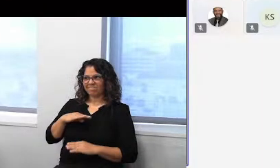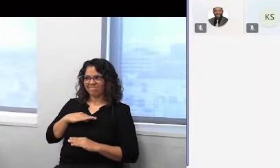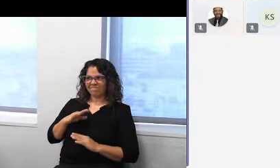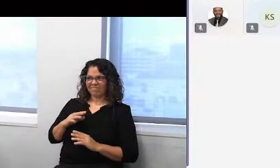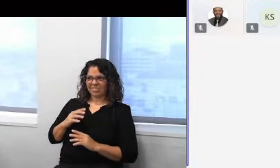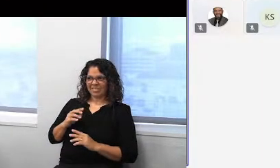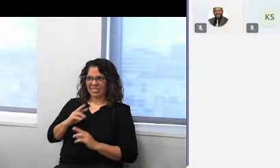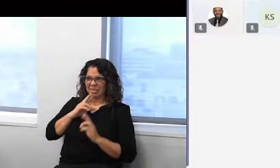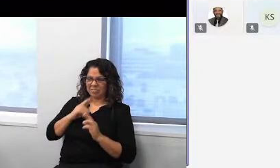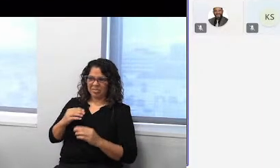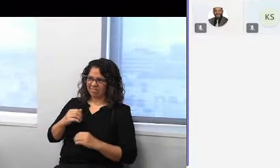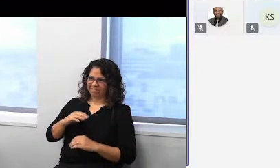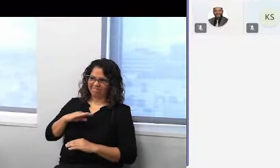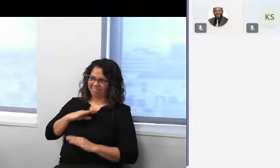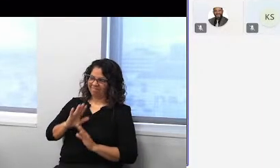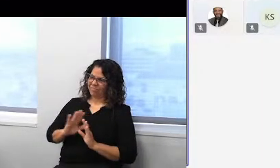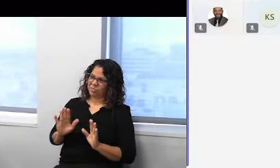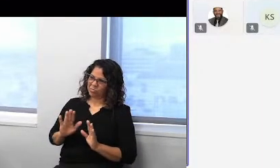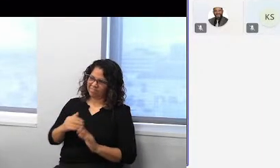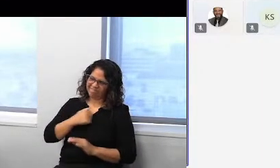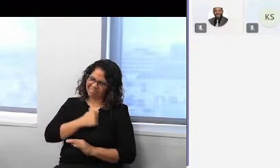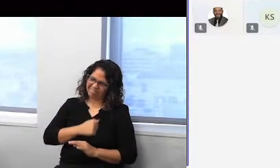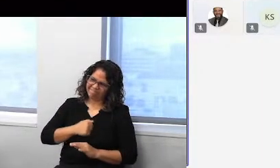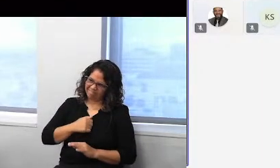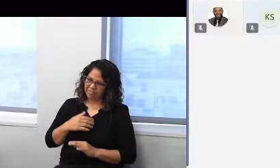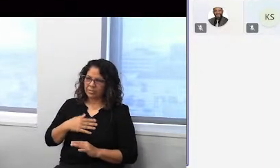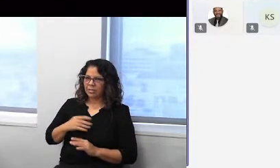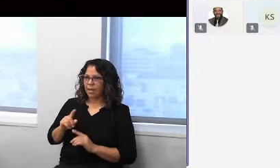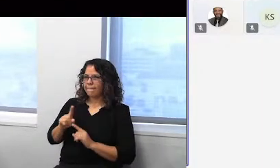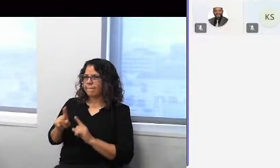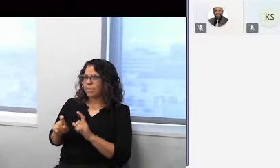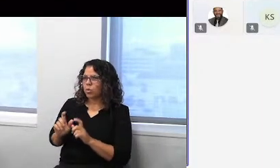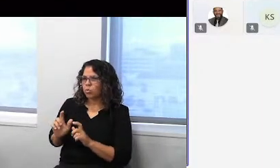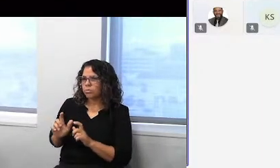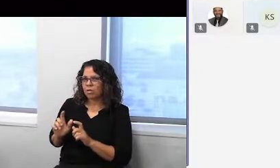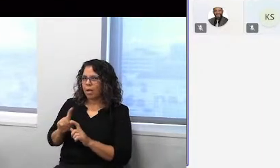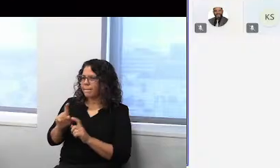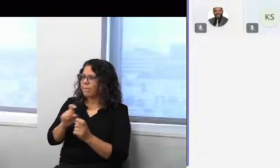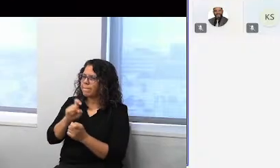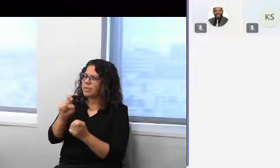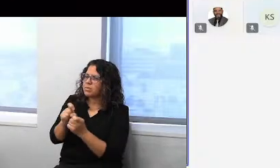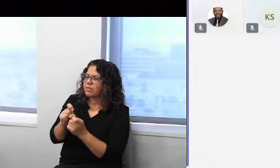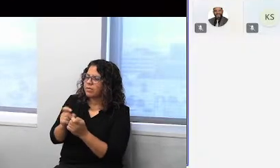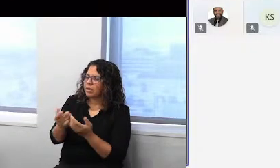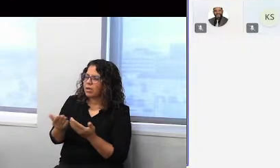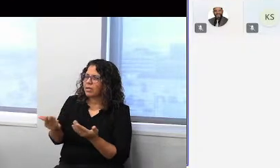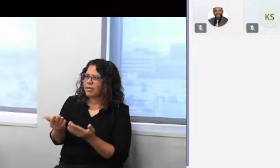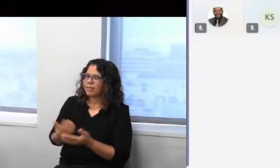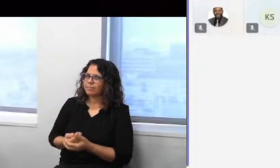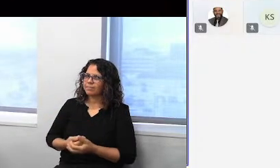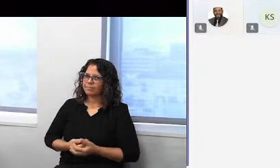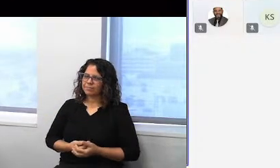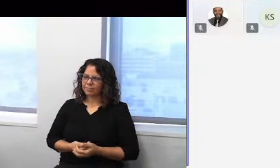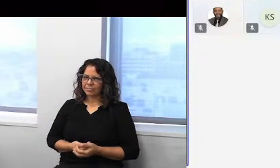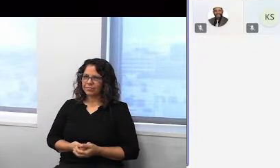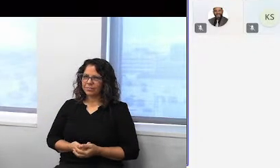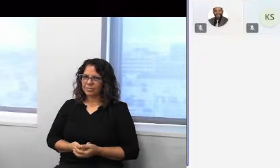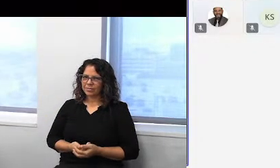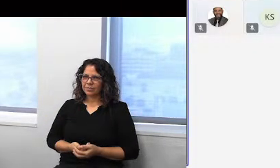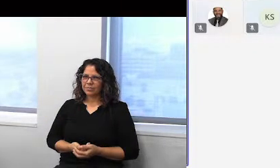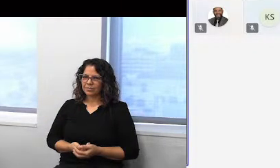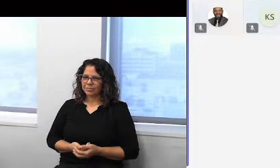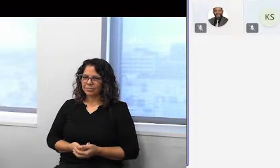I'm sorry, because my question was specifically, will energy utility scale or